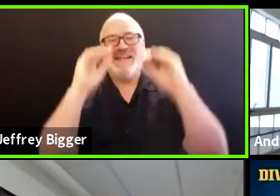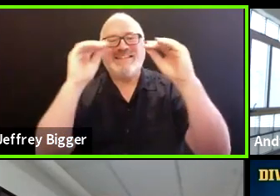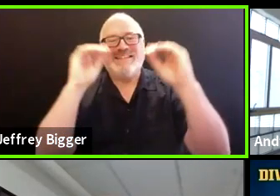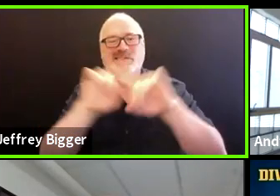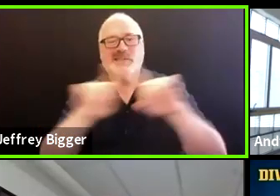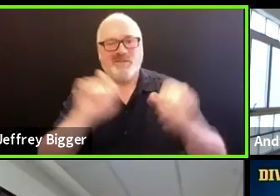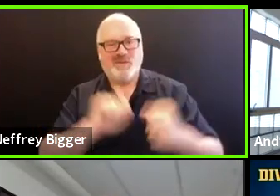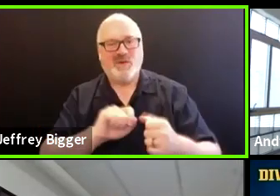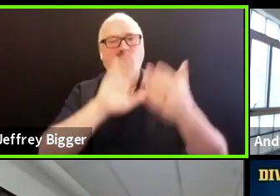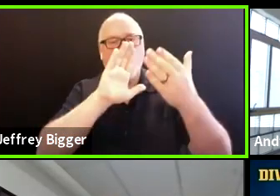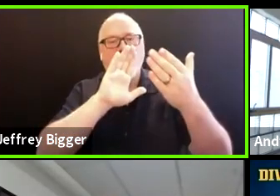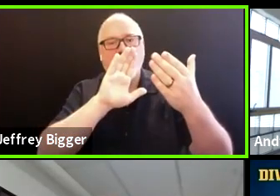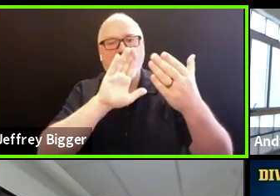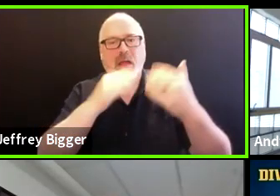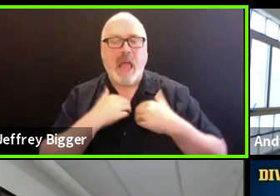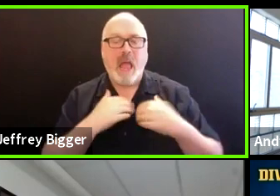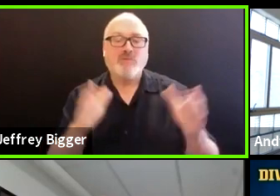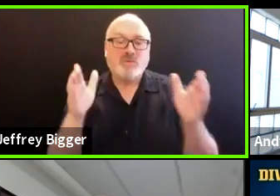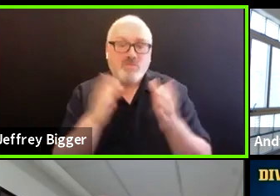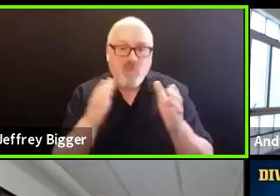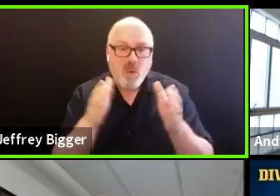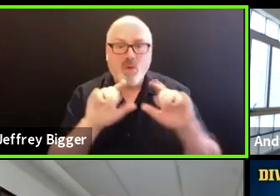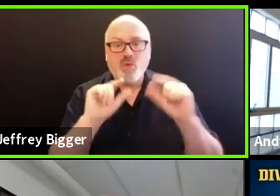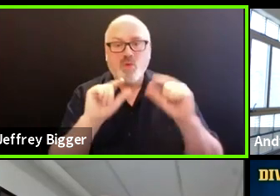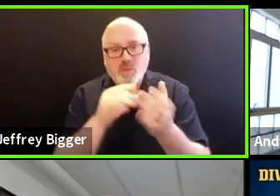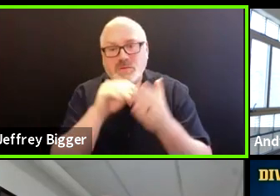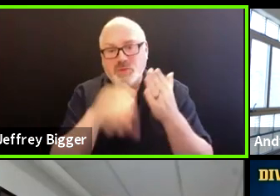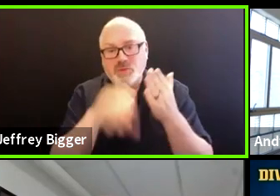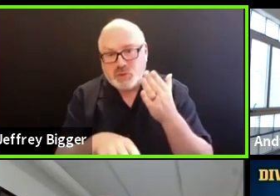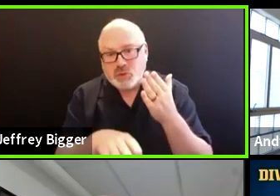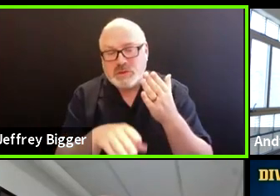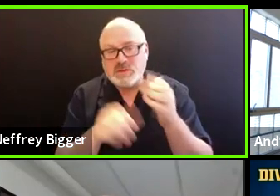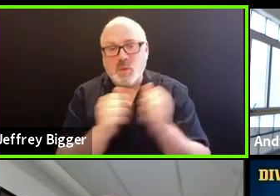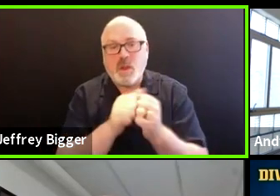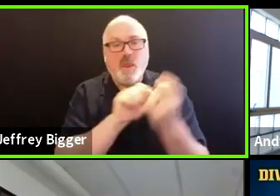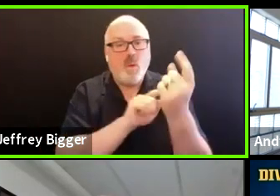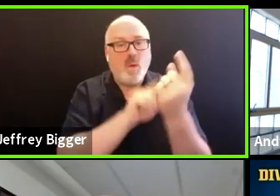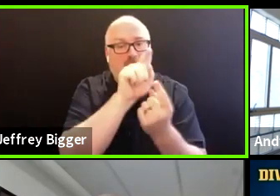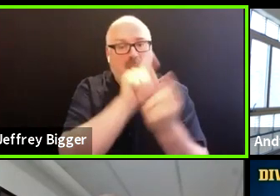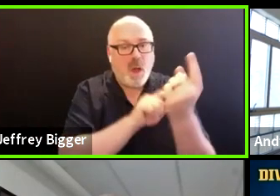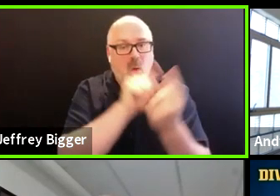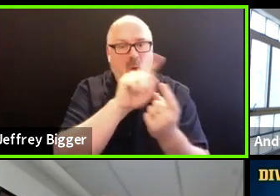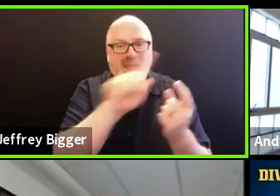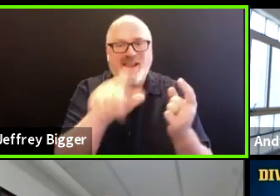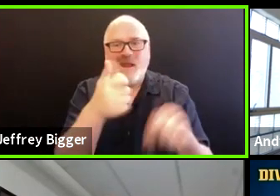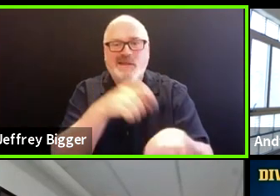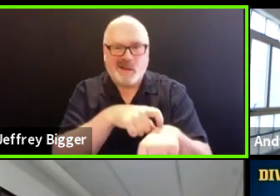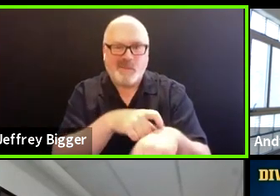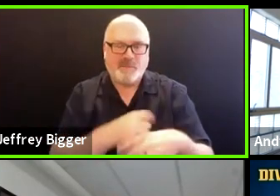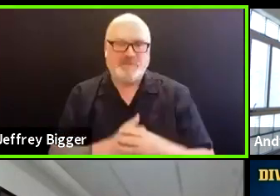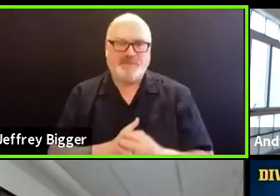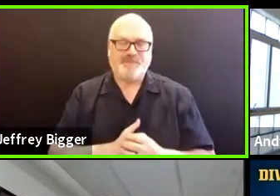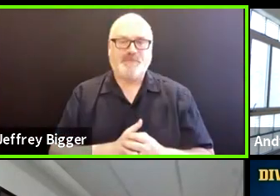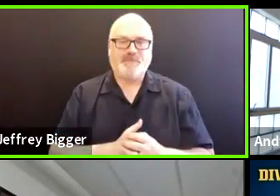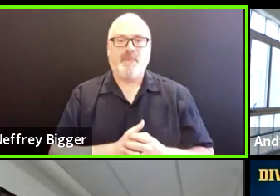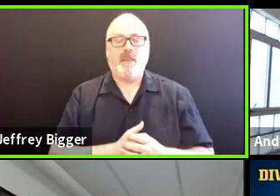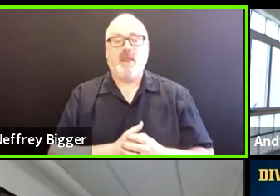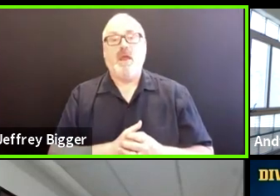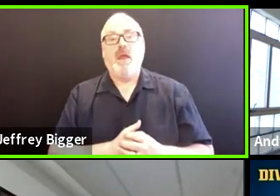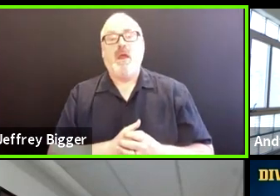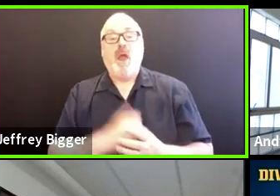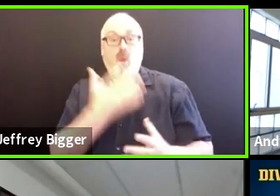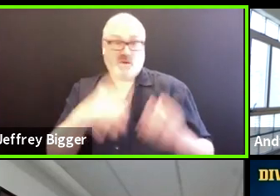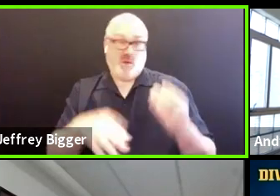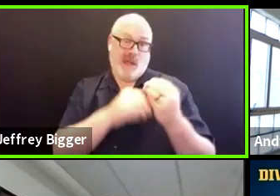way so that we have smaller groups of students in a face-to-face environment at any one time. Yeah, Dick, just to add to that, I